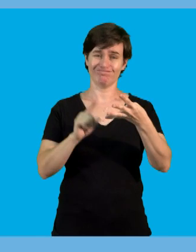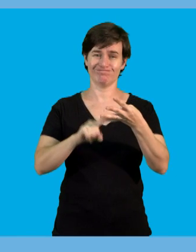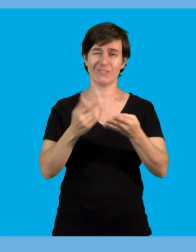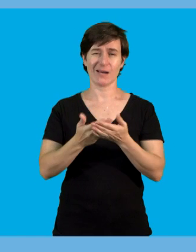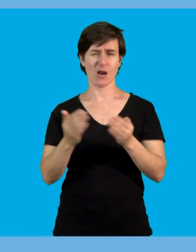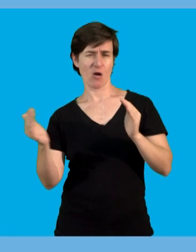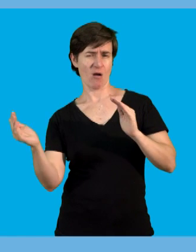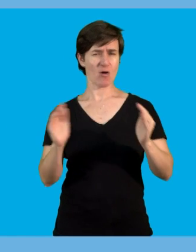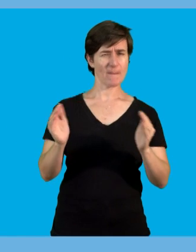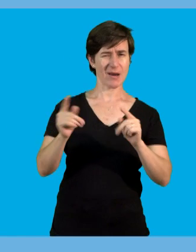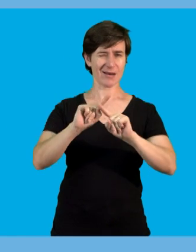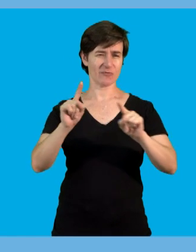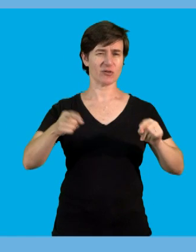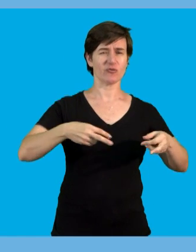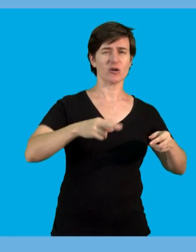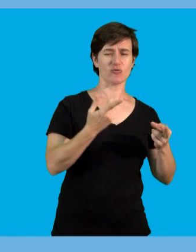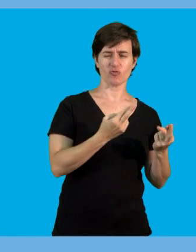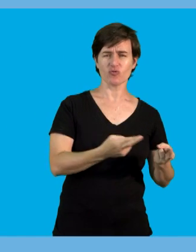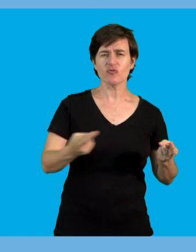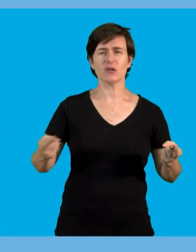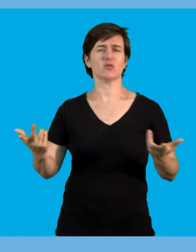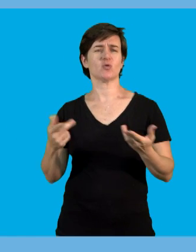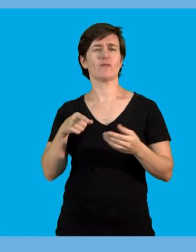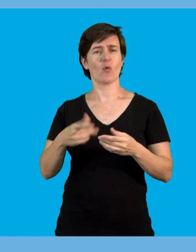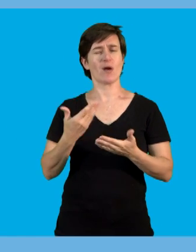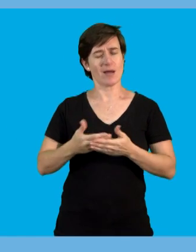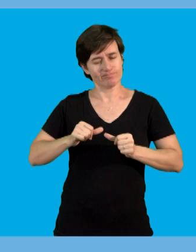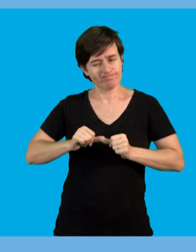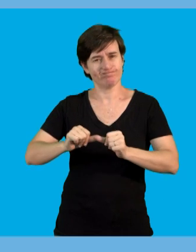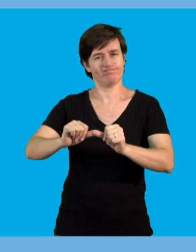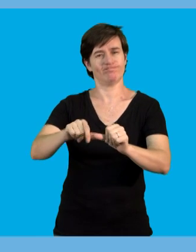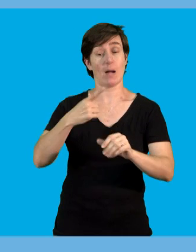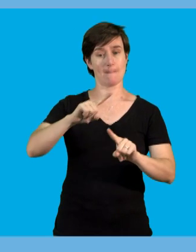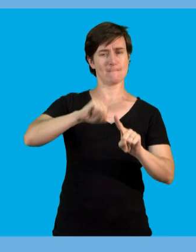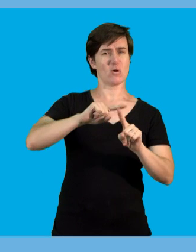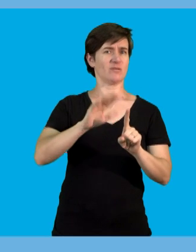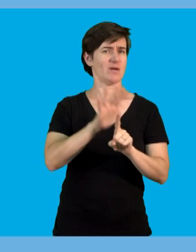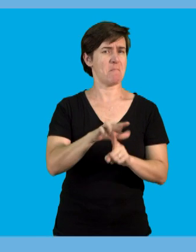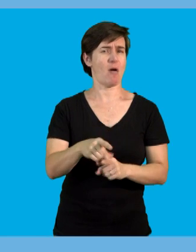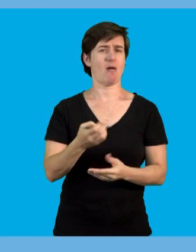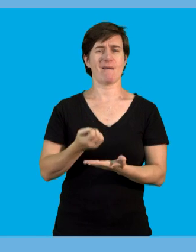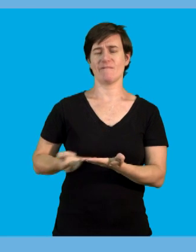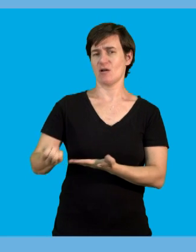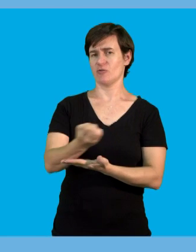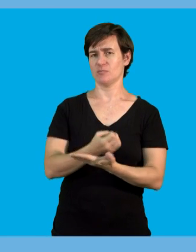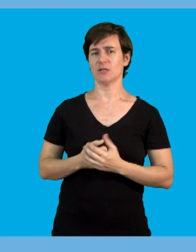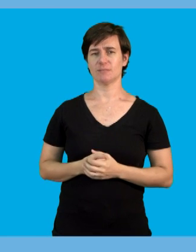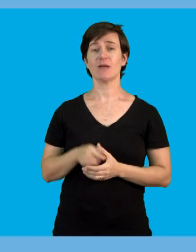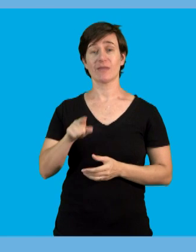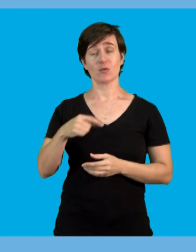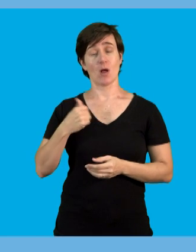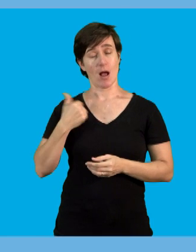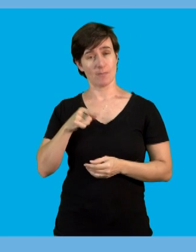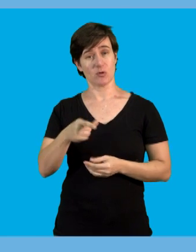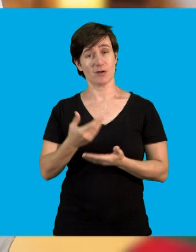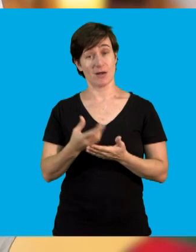alternative resources in terms of sustainability and environmental impact. So these are the things that I'm expecting for you